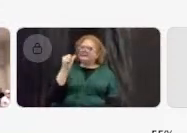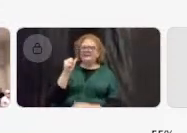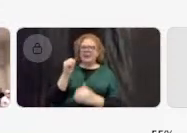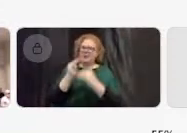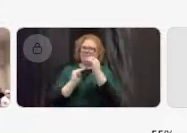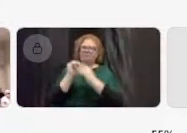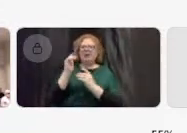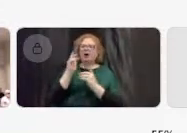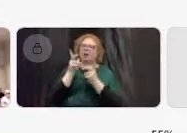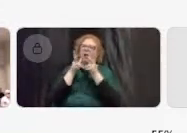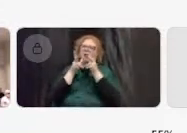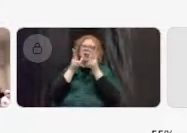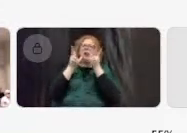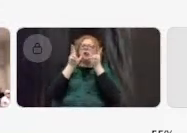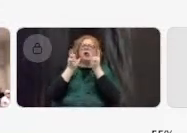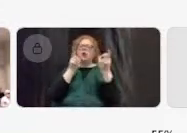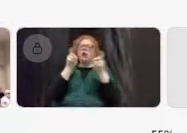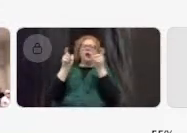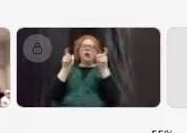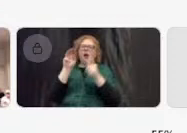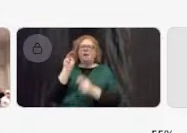my home and enlarged my